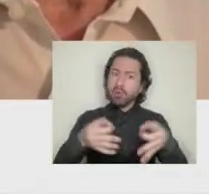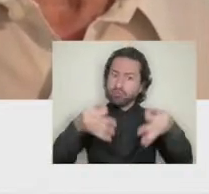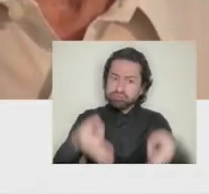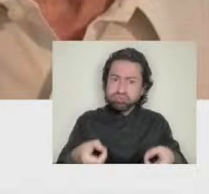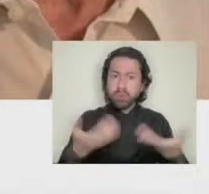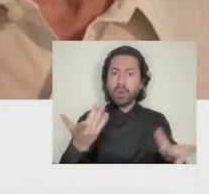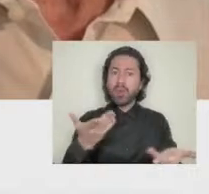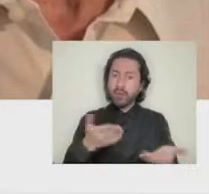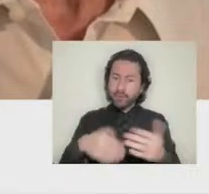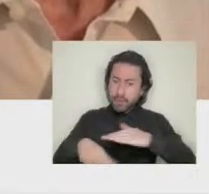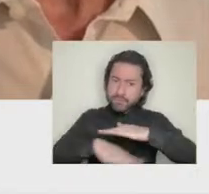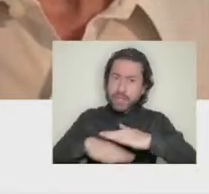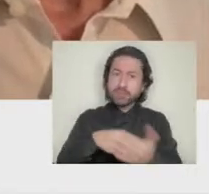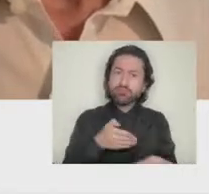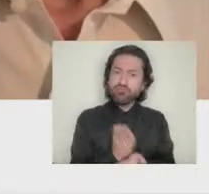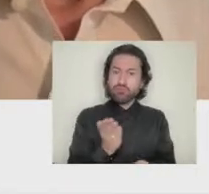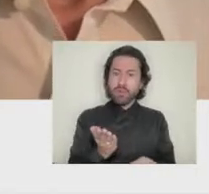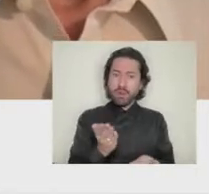a decent life.